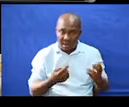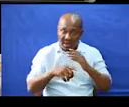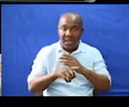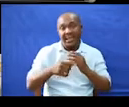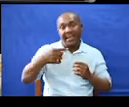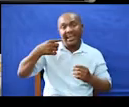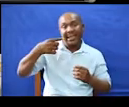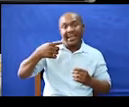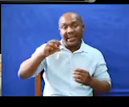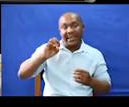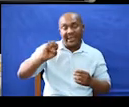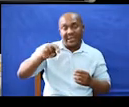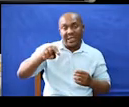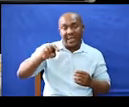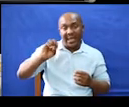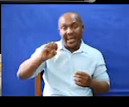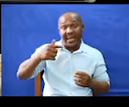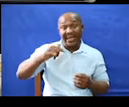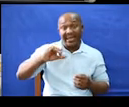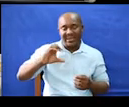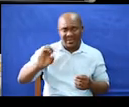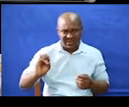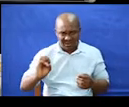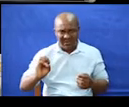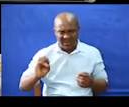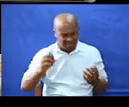of view. What is variation?